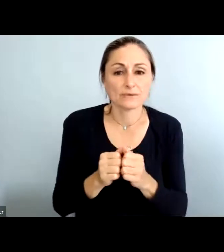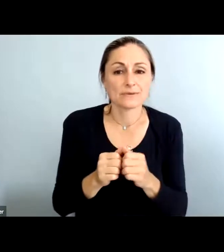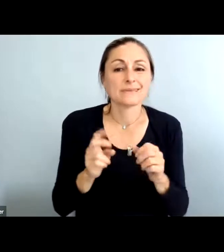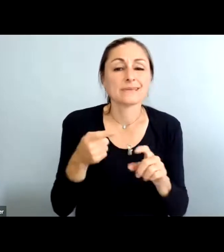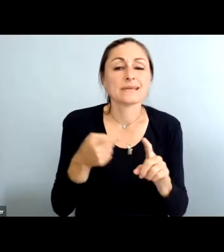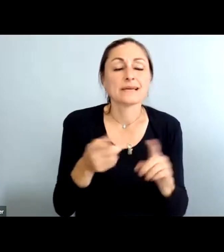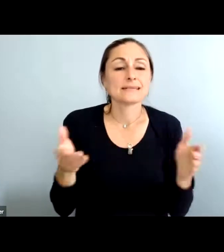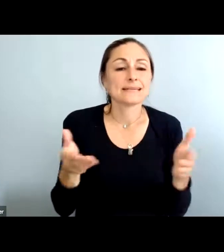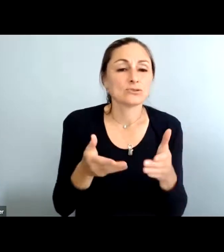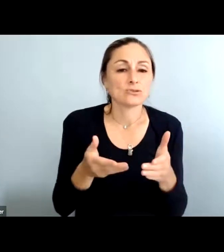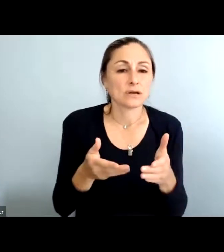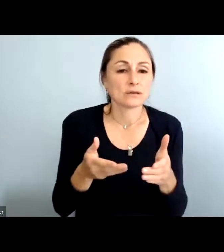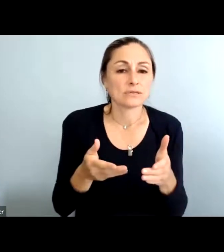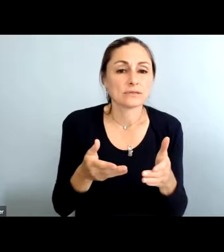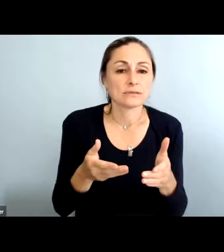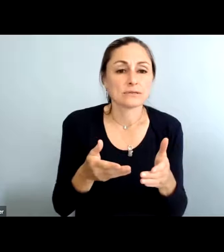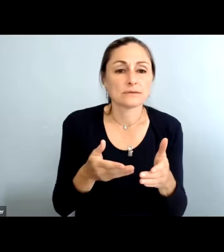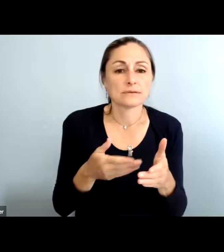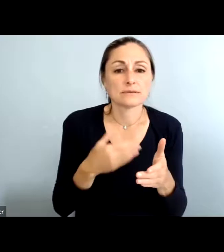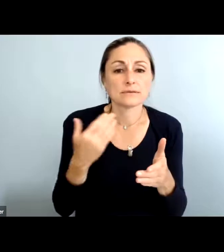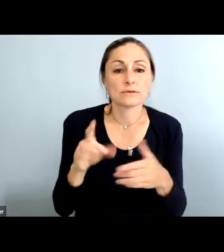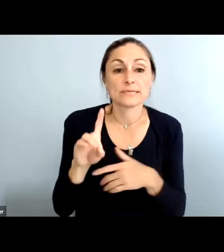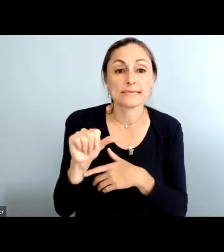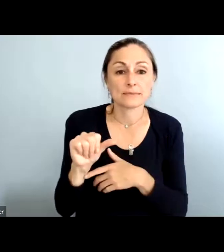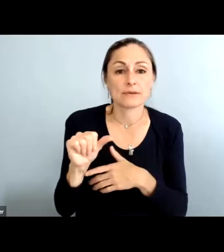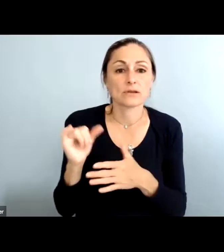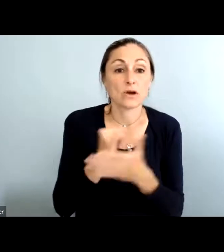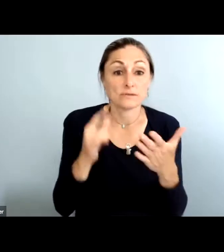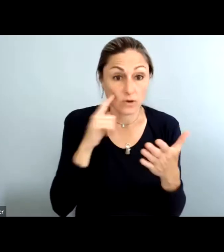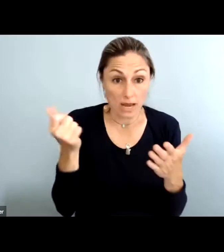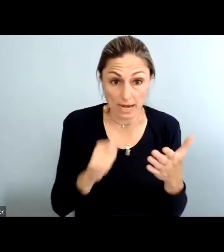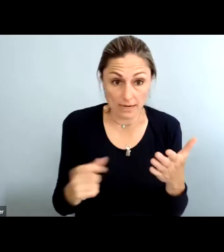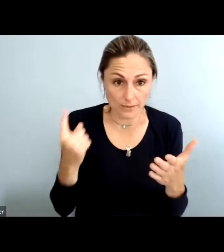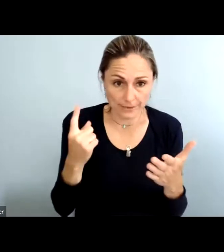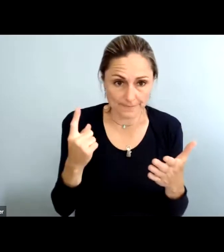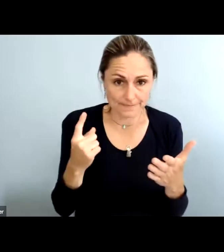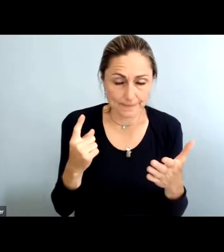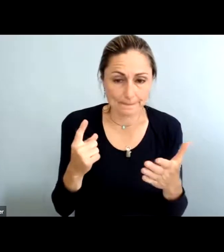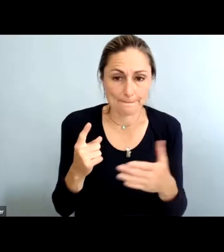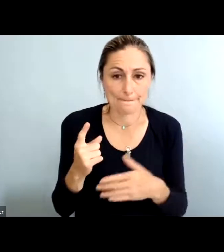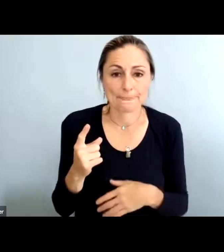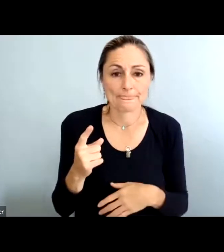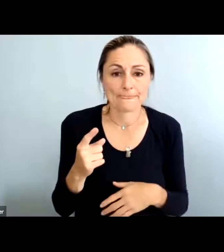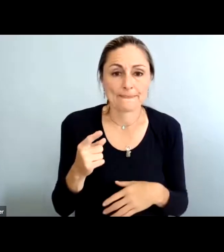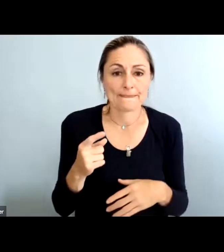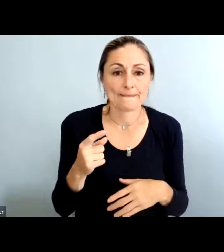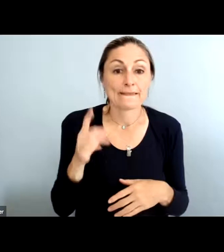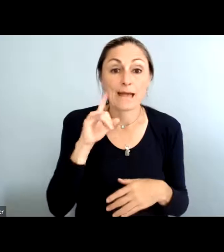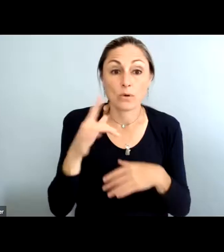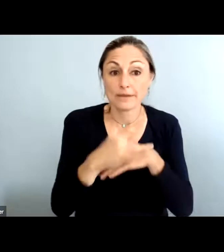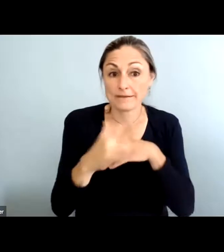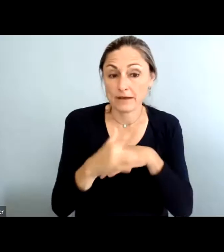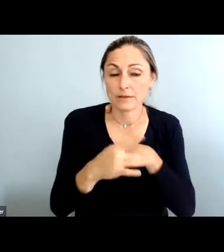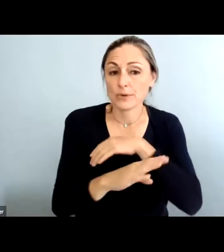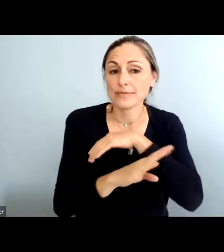introduction to disability arts for anyone. And this is going to be available in